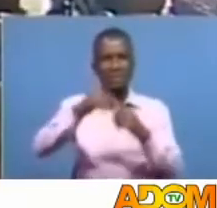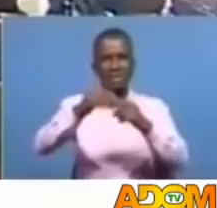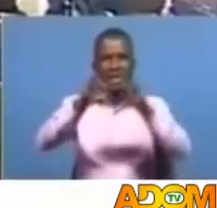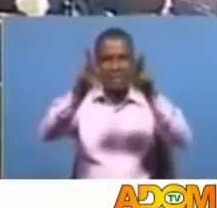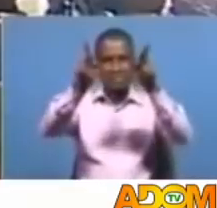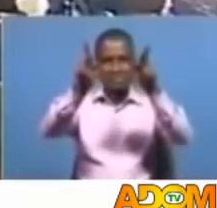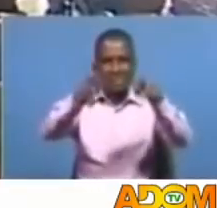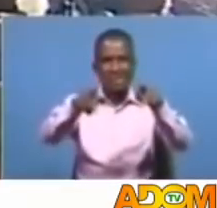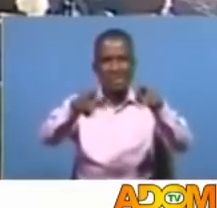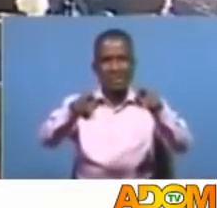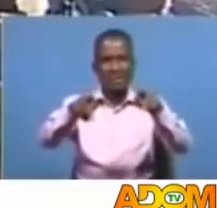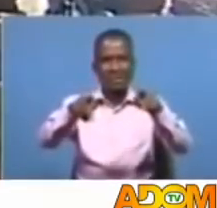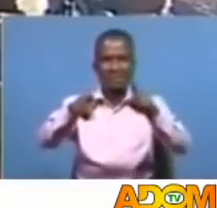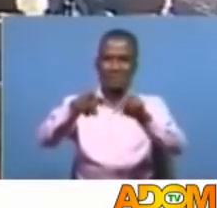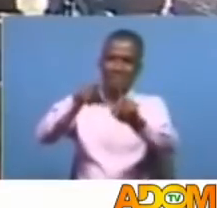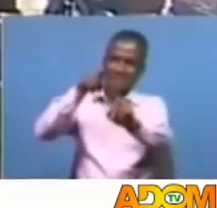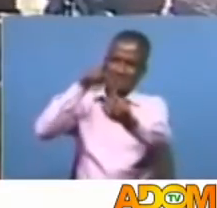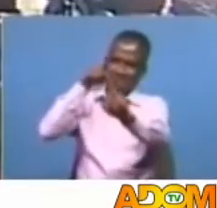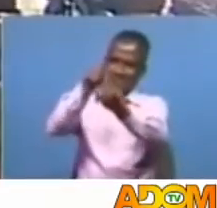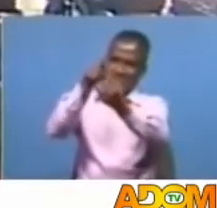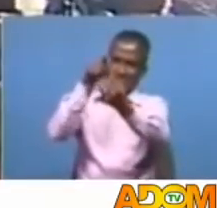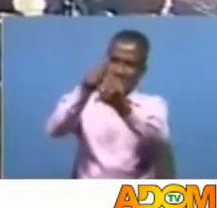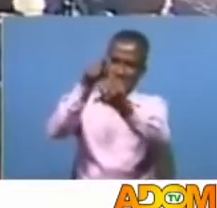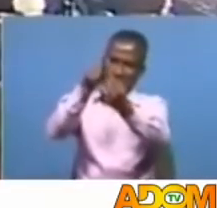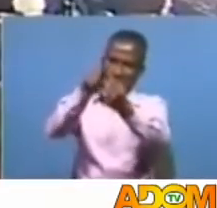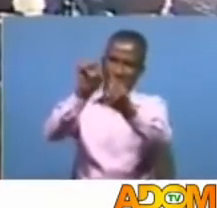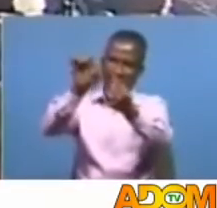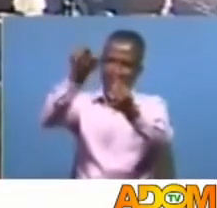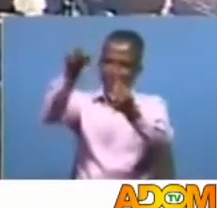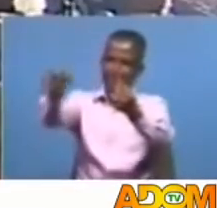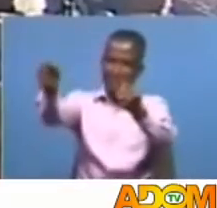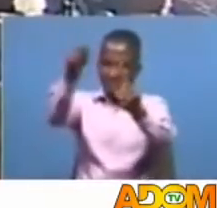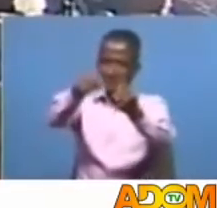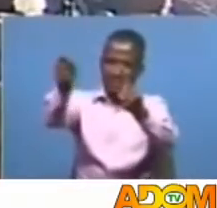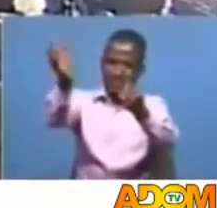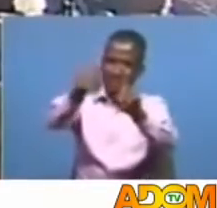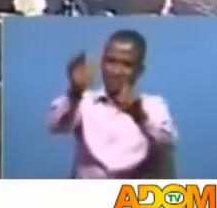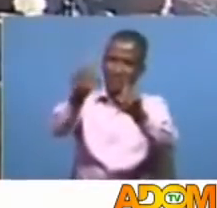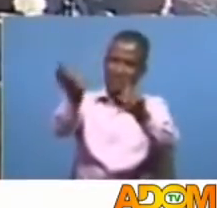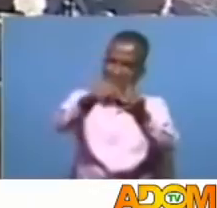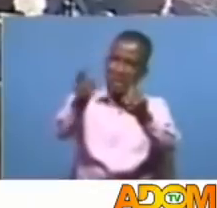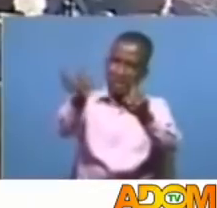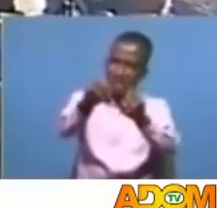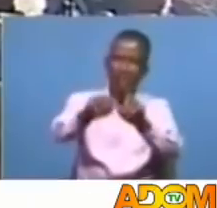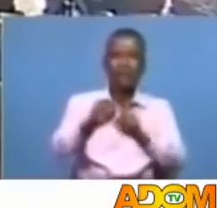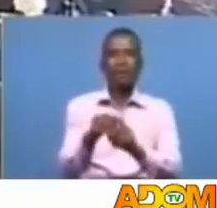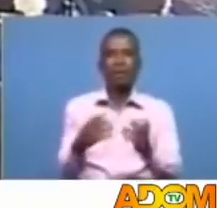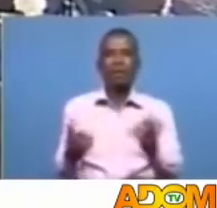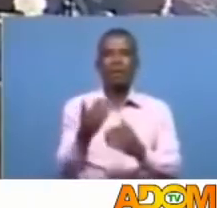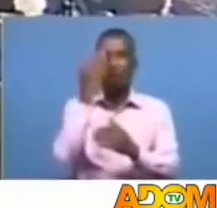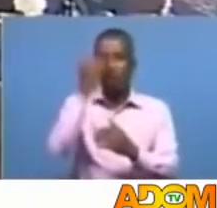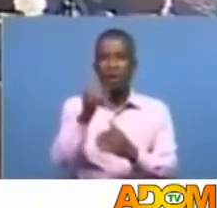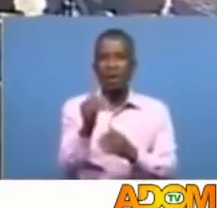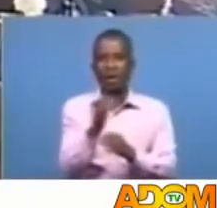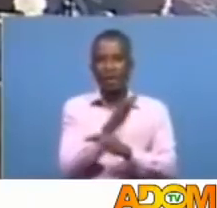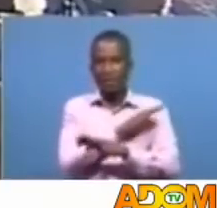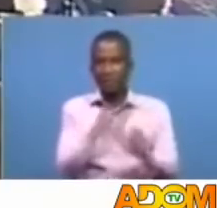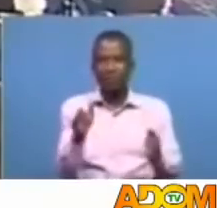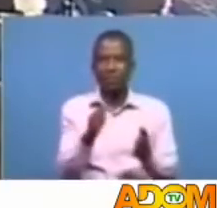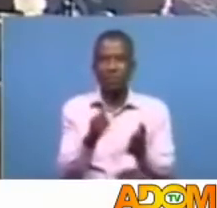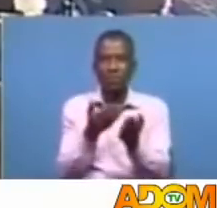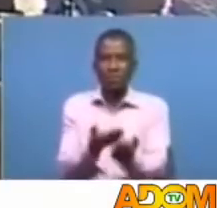person testify for you, why did you not present